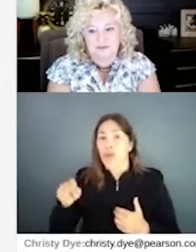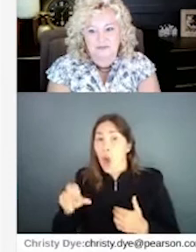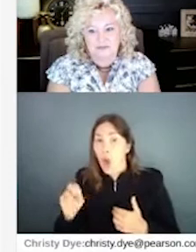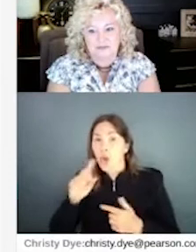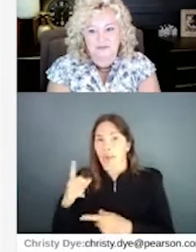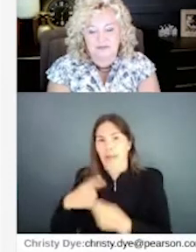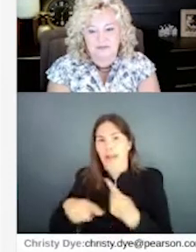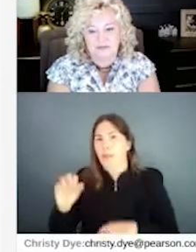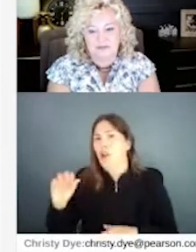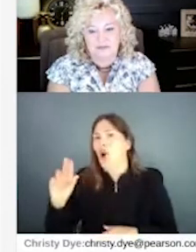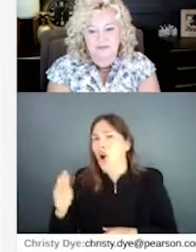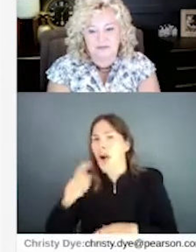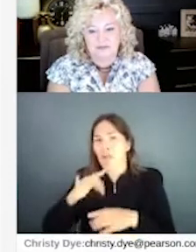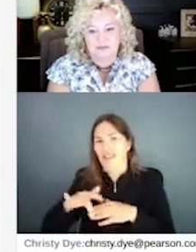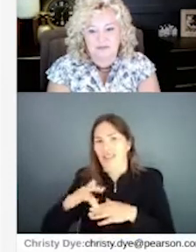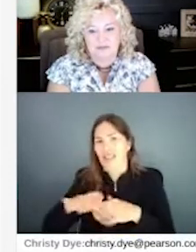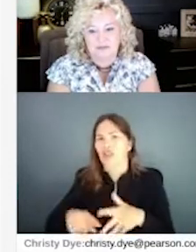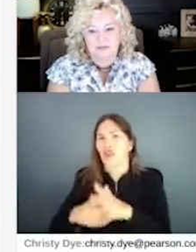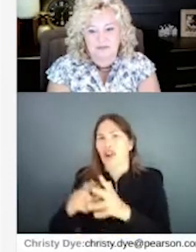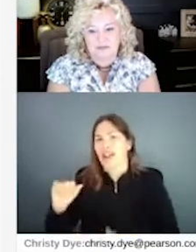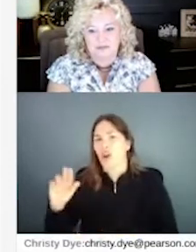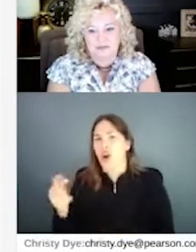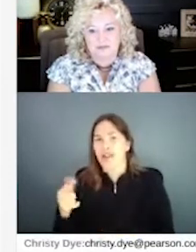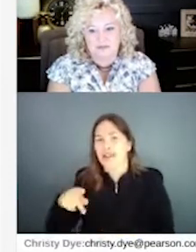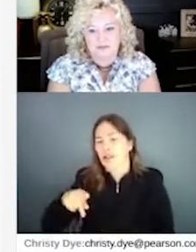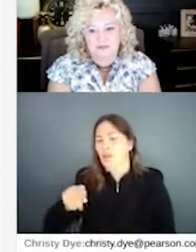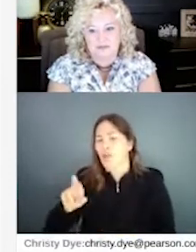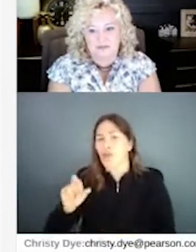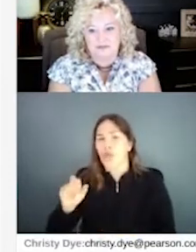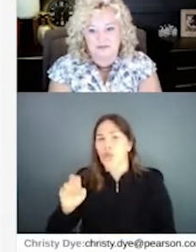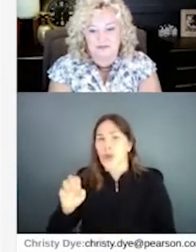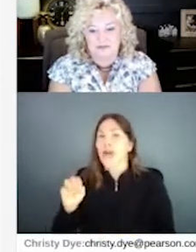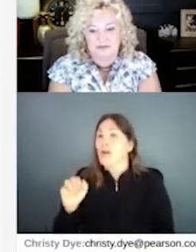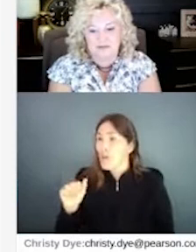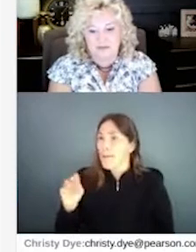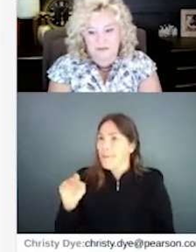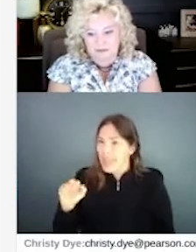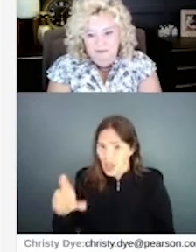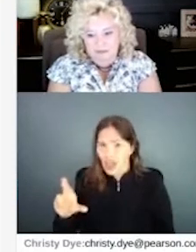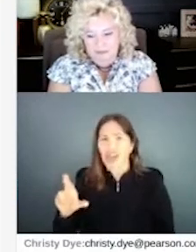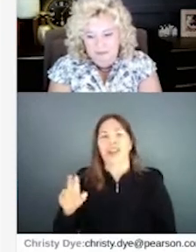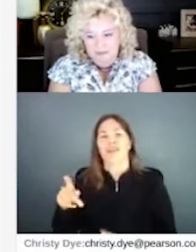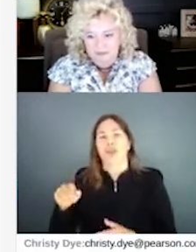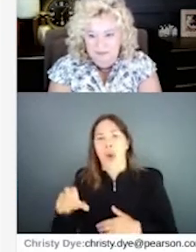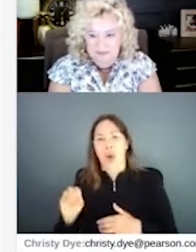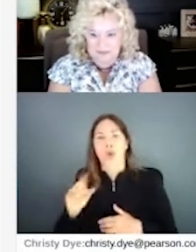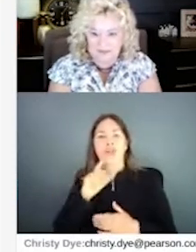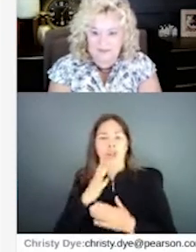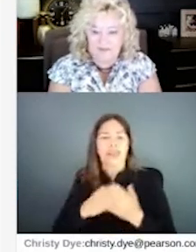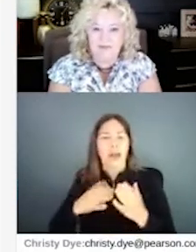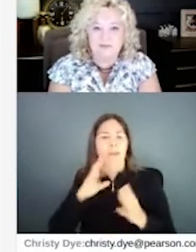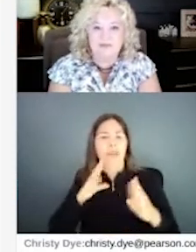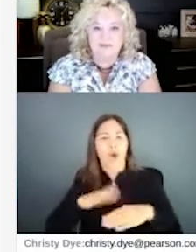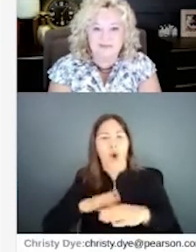in August. They'll be available at the beginning of August. So for the new school year, if you've got anyone who's using those newer versions, I know this is focused on visual, but you